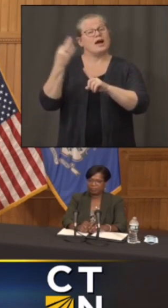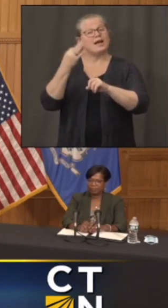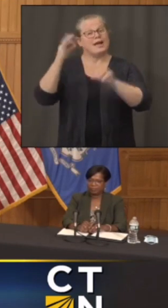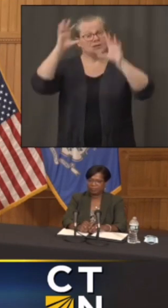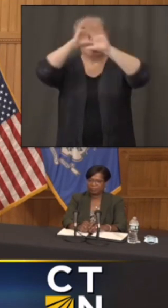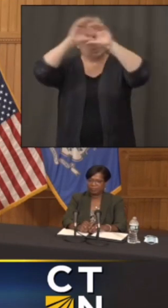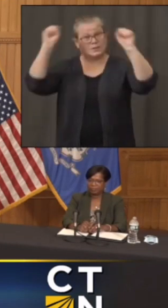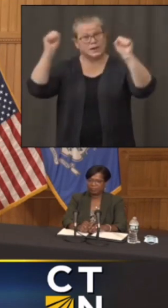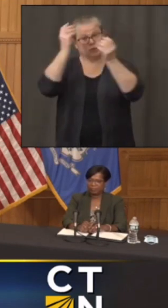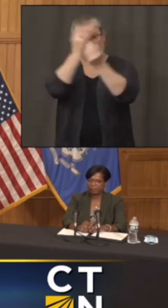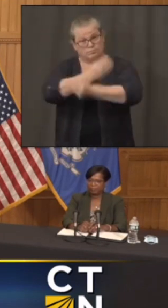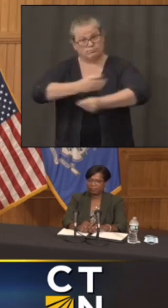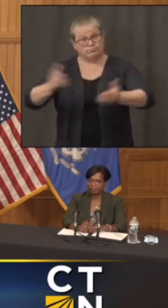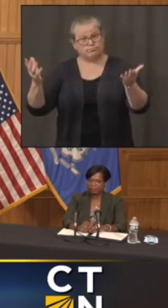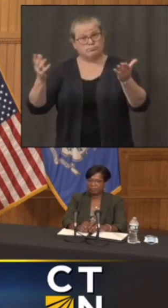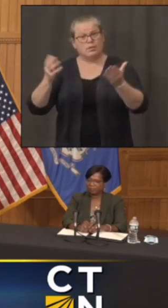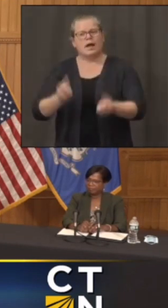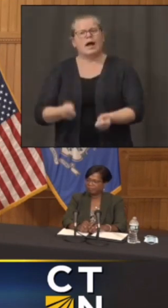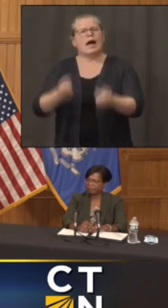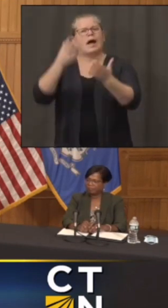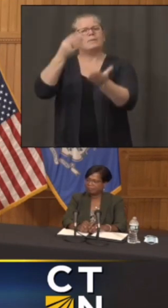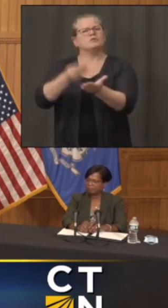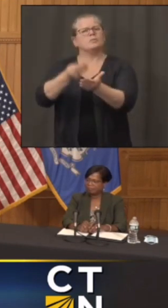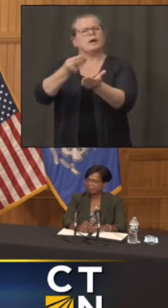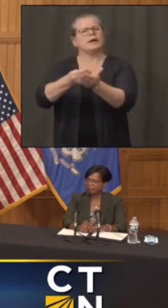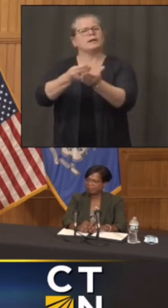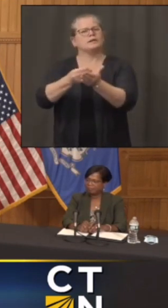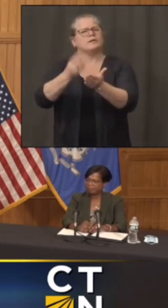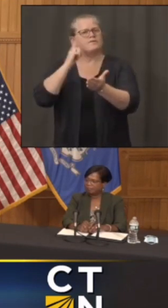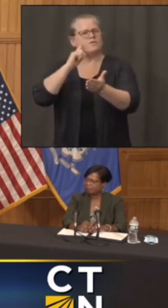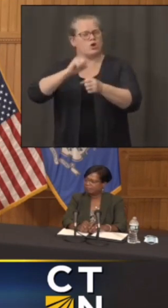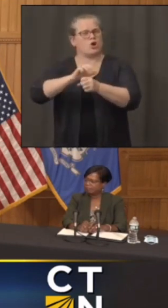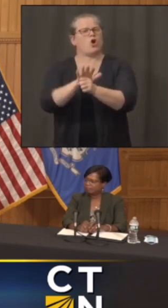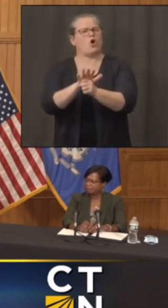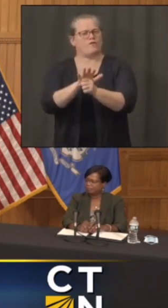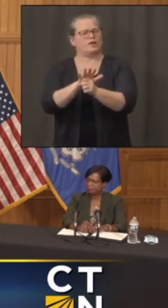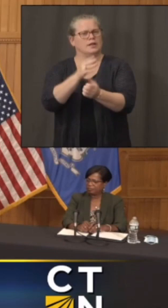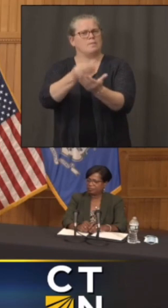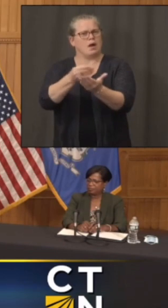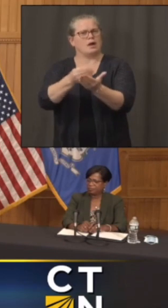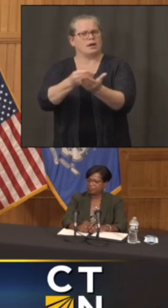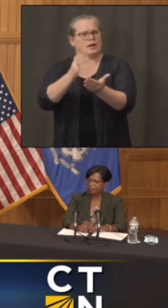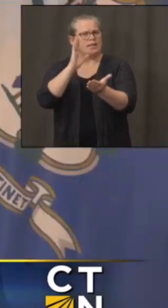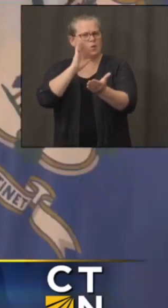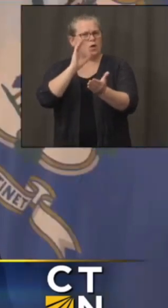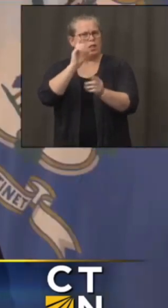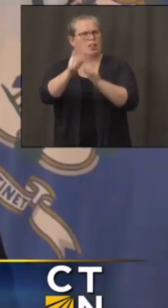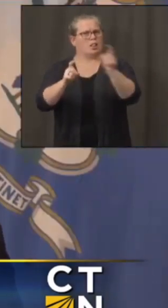receiving. Why did the administration decide since then to adjust those allocations?